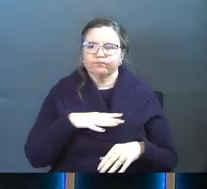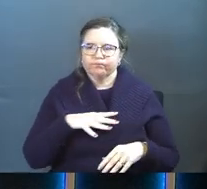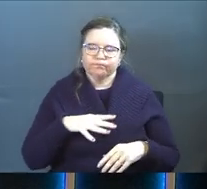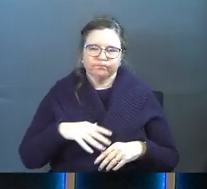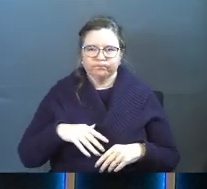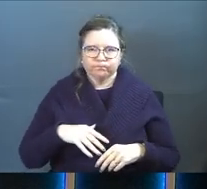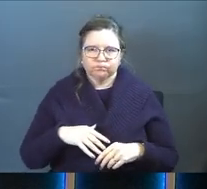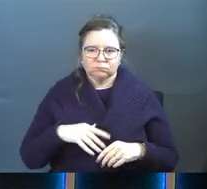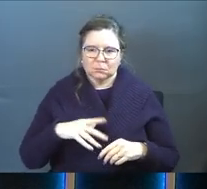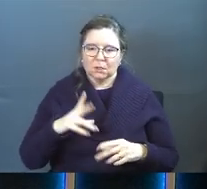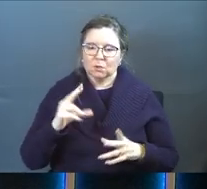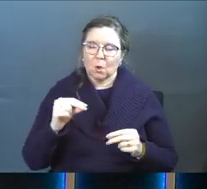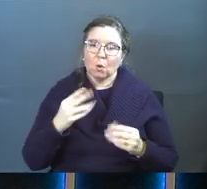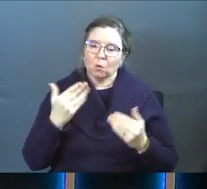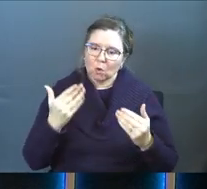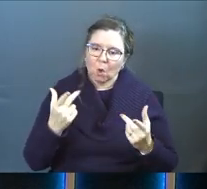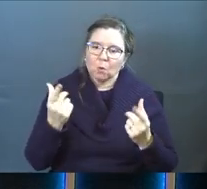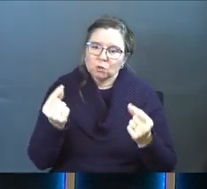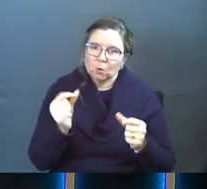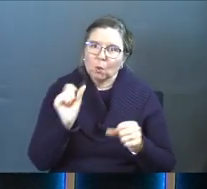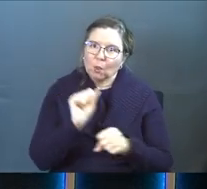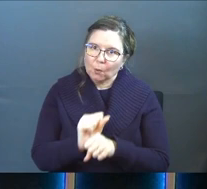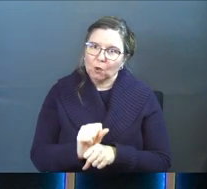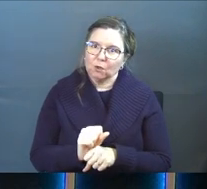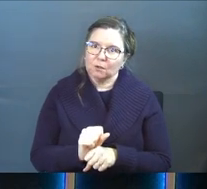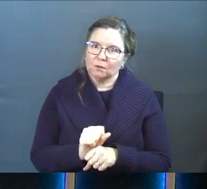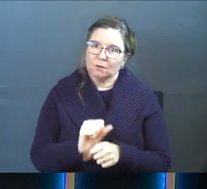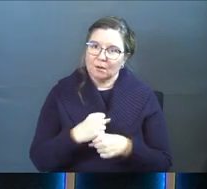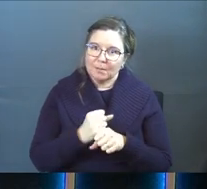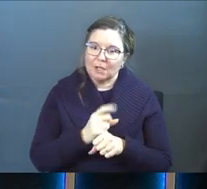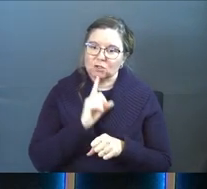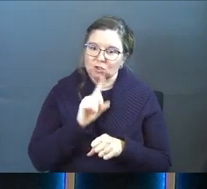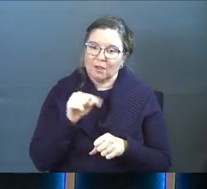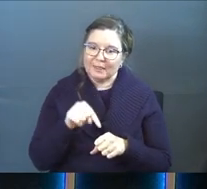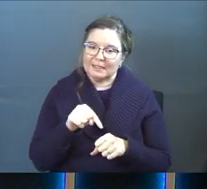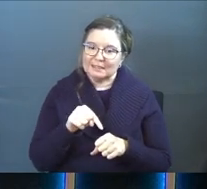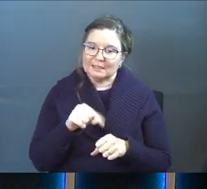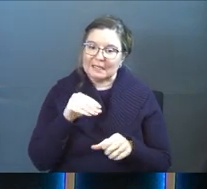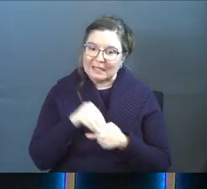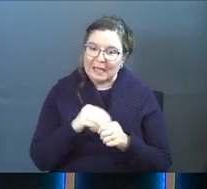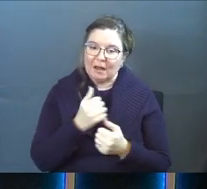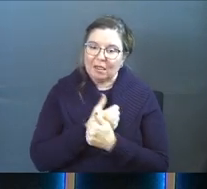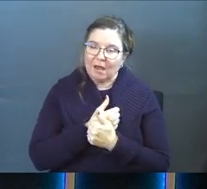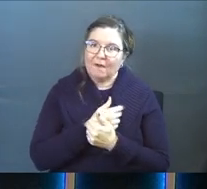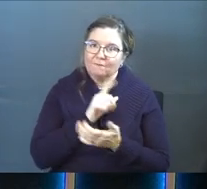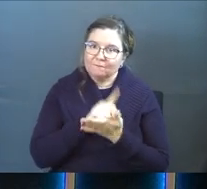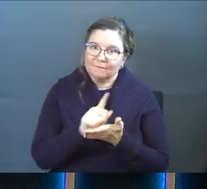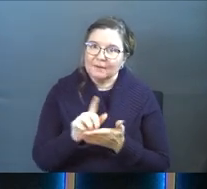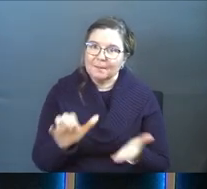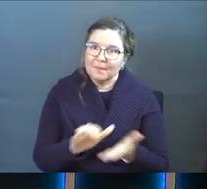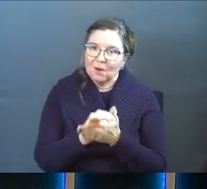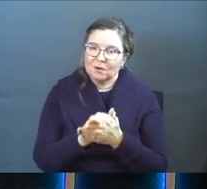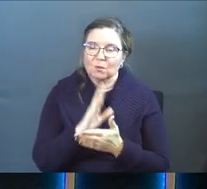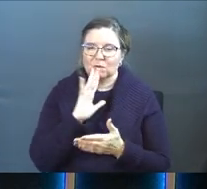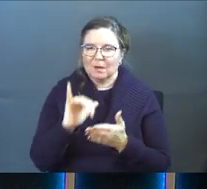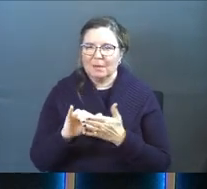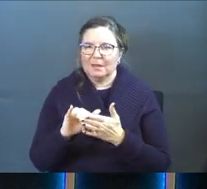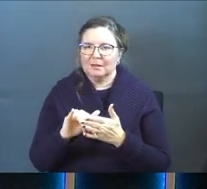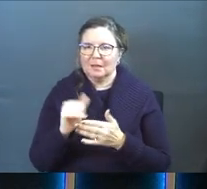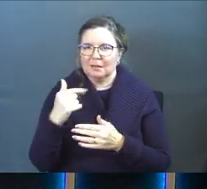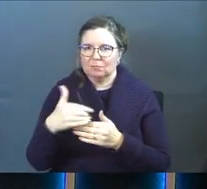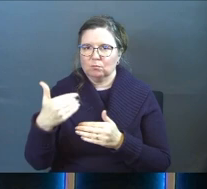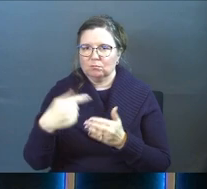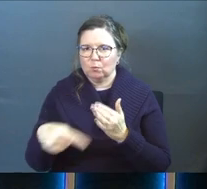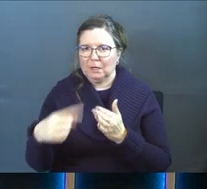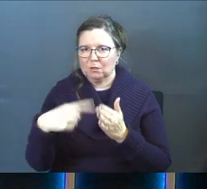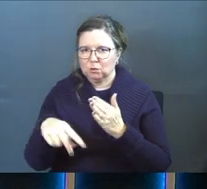up. It's about, no, go and do the work of making sure that this is an in-love marriage. We're going to talk about that in the